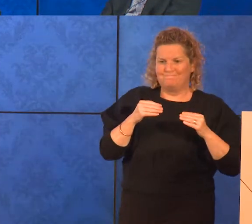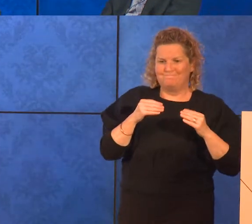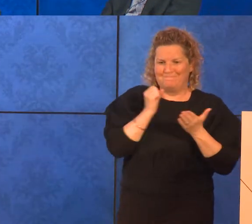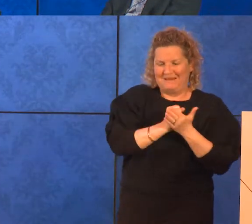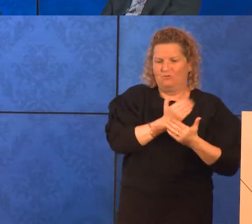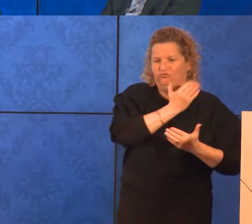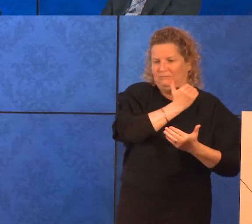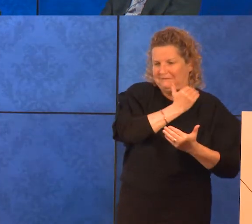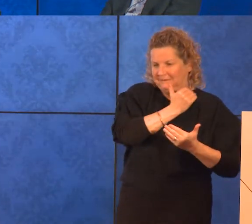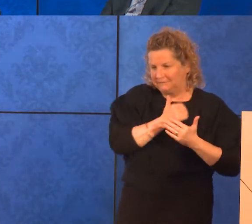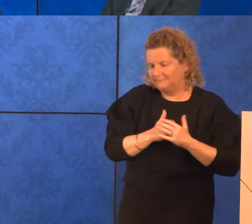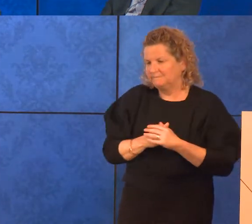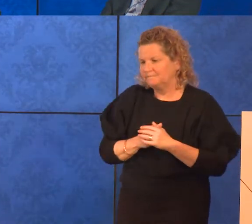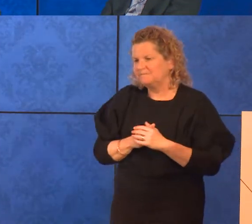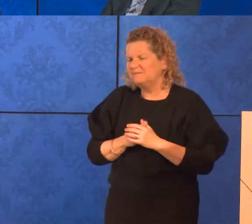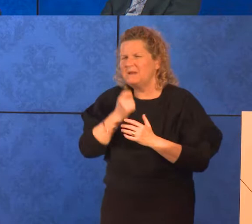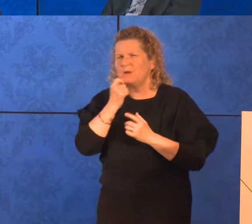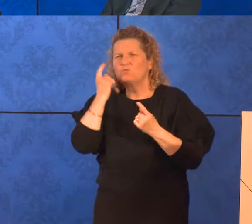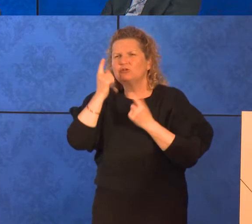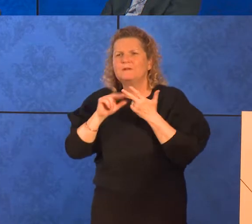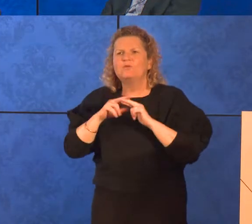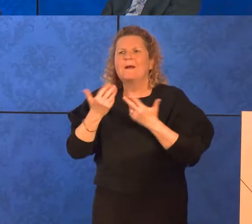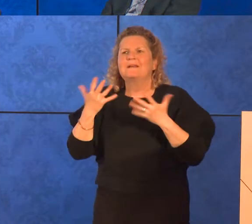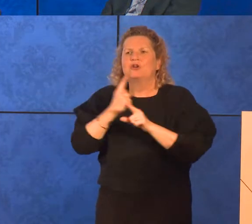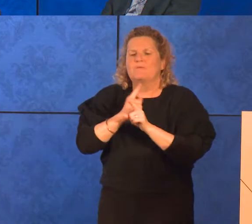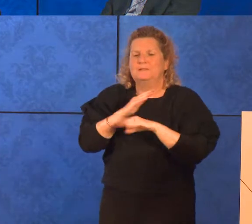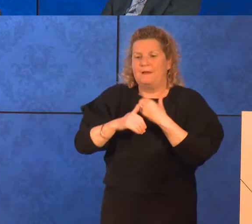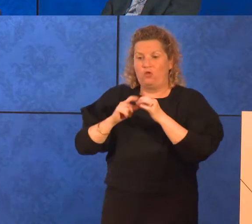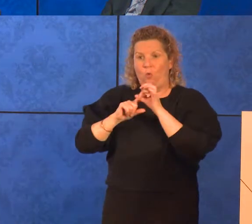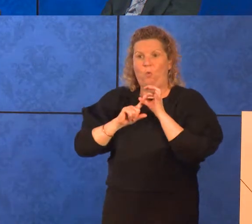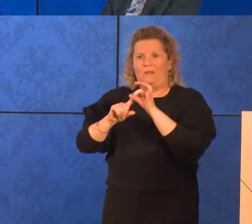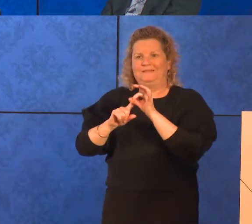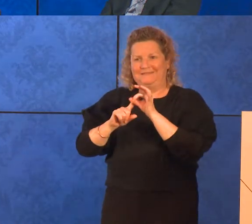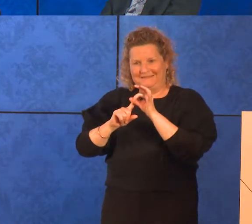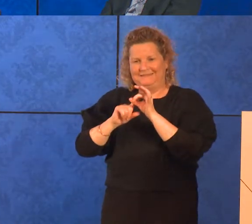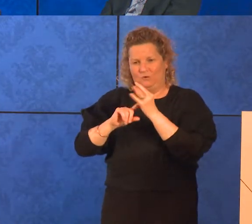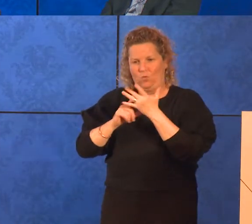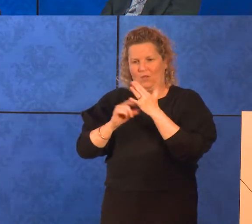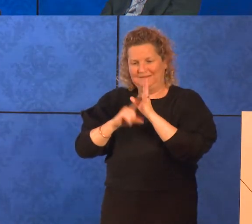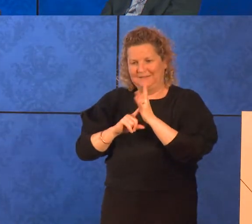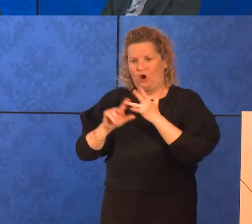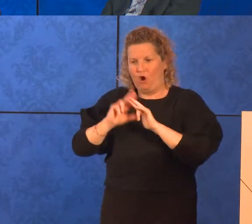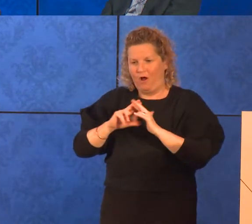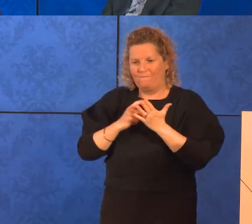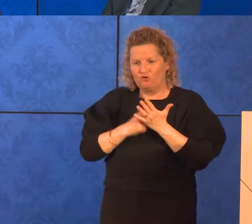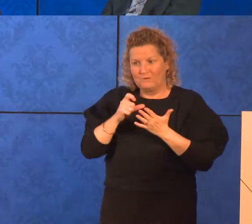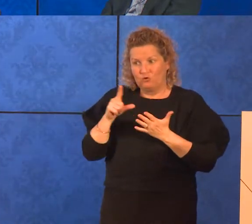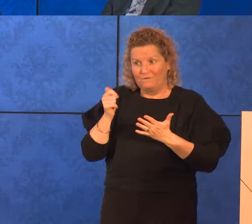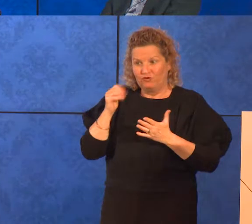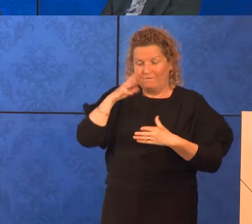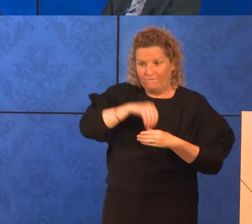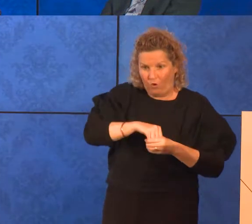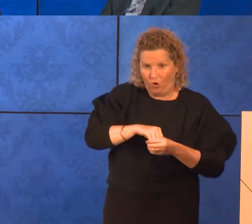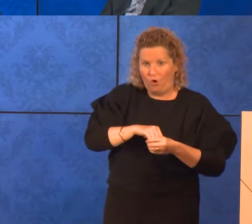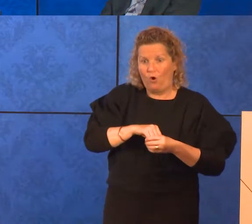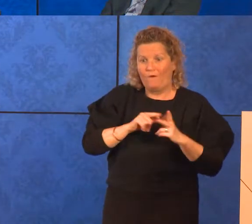obviously. But I just wondered if you had any comment about the quality of recommendations in the commissions you were involved in, and whether you felt